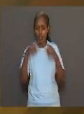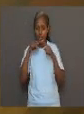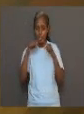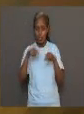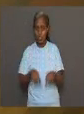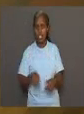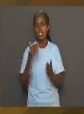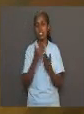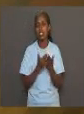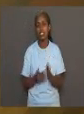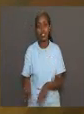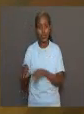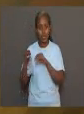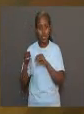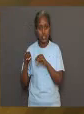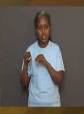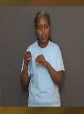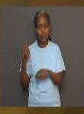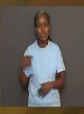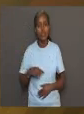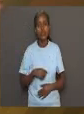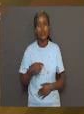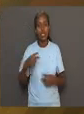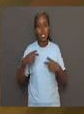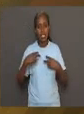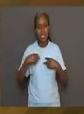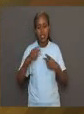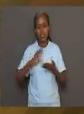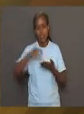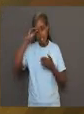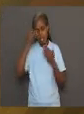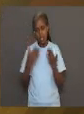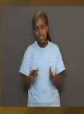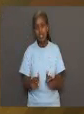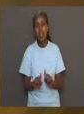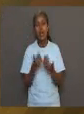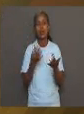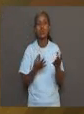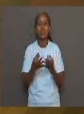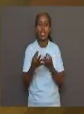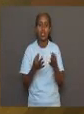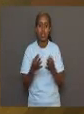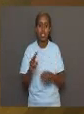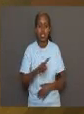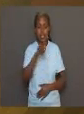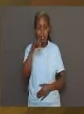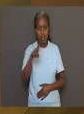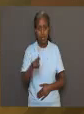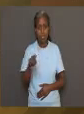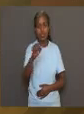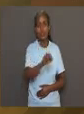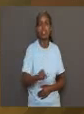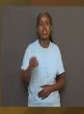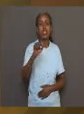for today's lesson, students. We have learned how to express the equations